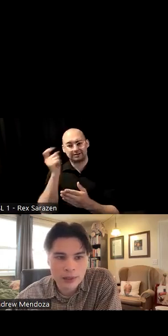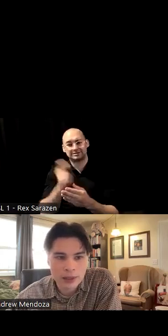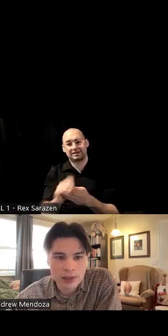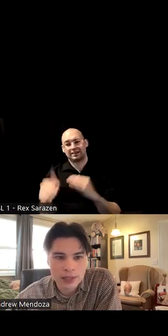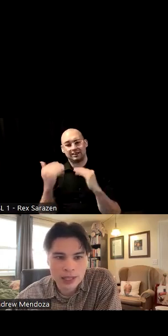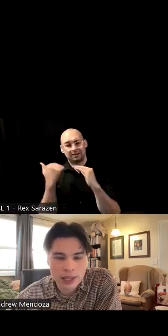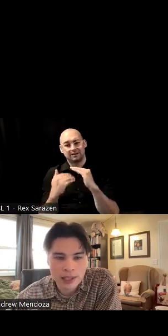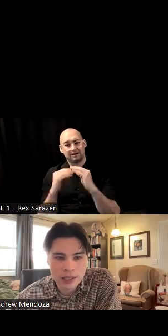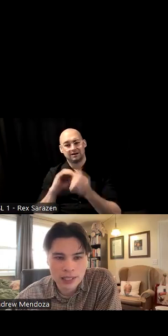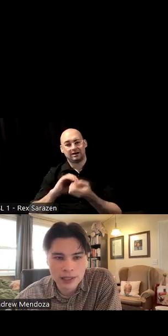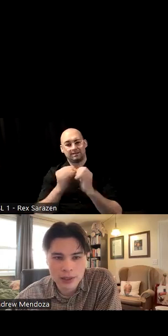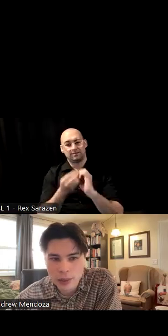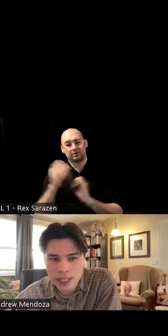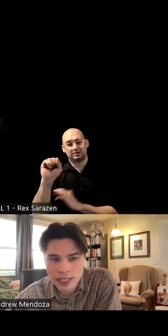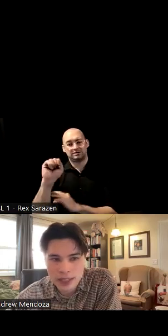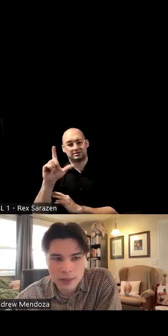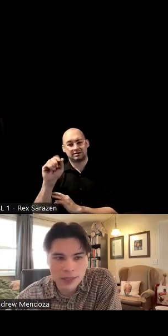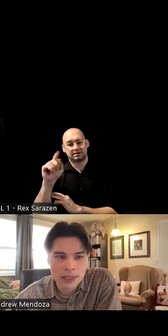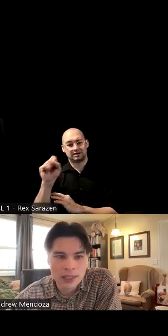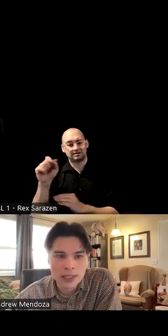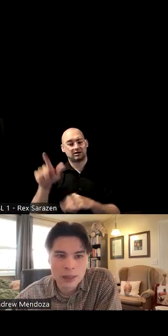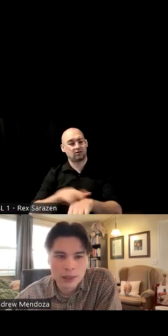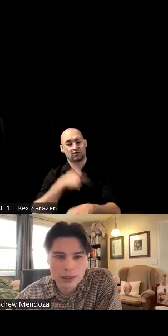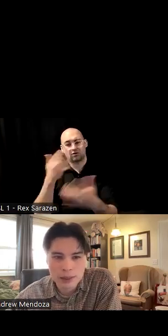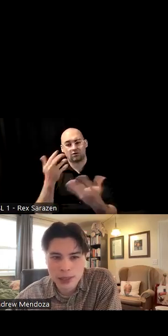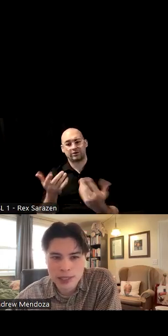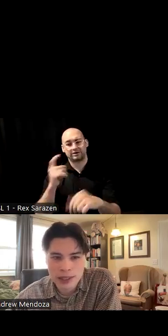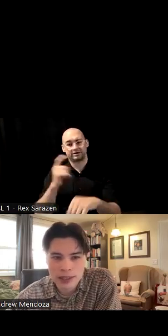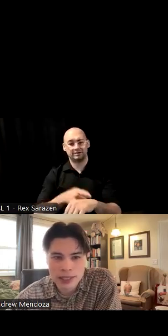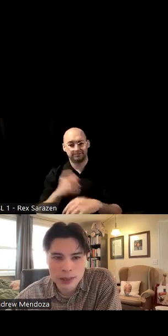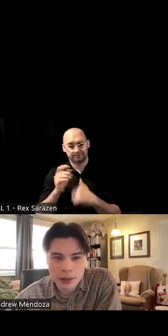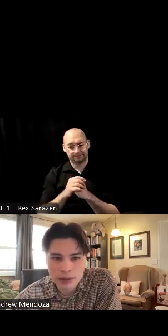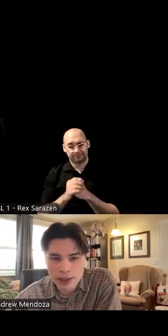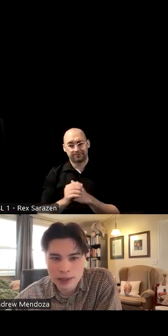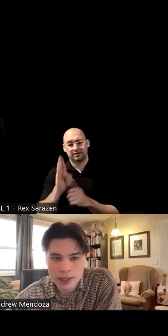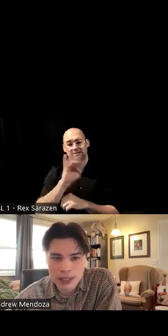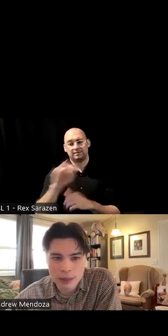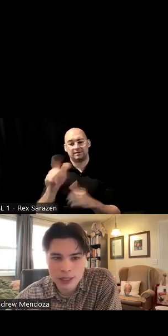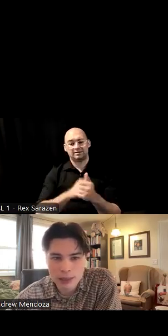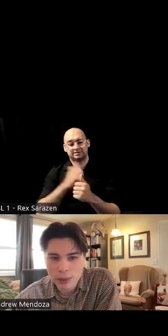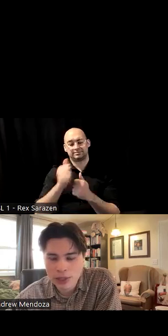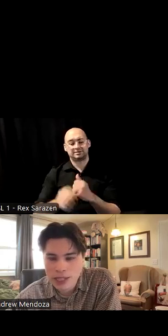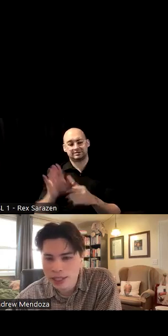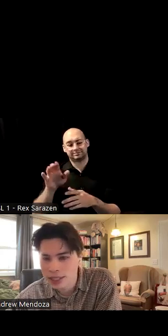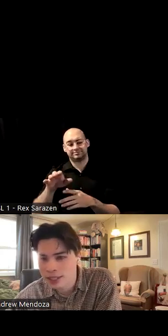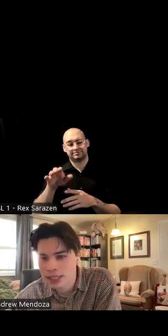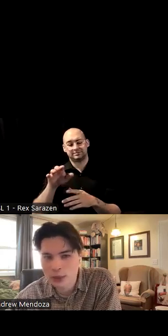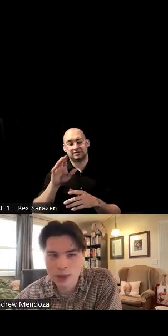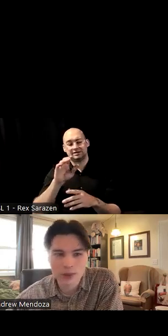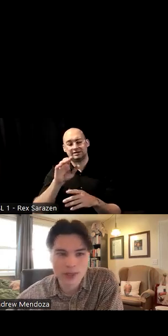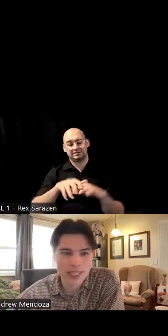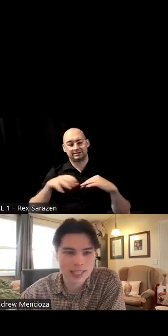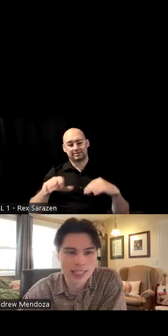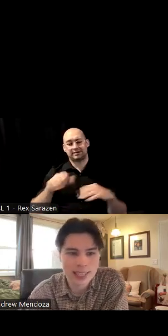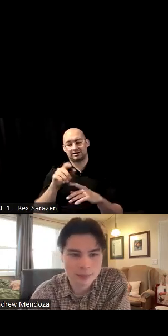limited number of slots and long waiting times. This bill has been placed on the suspense file in Assembly Appropriations. If